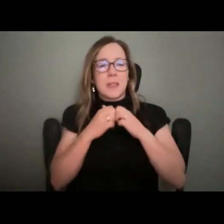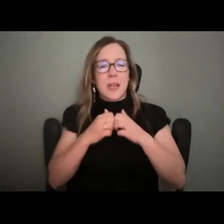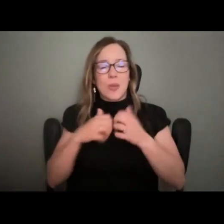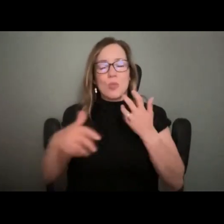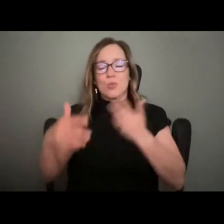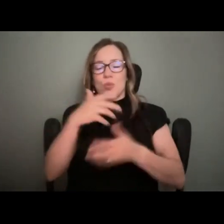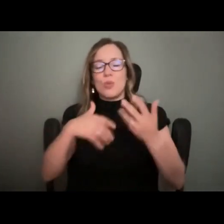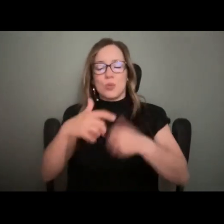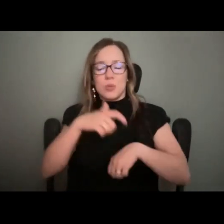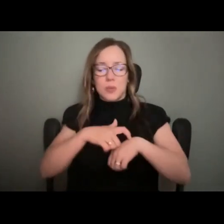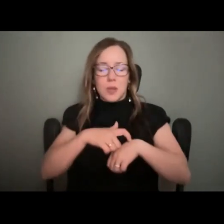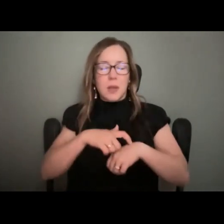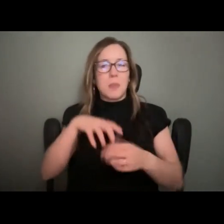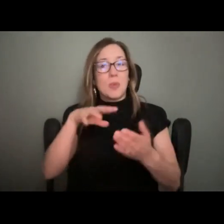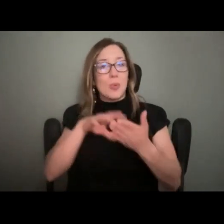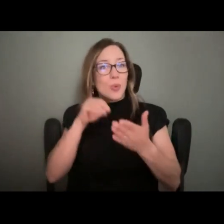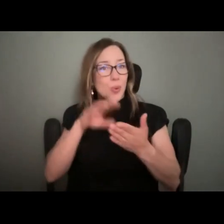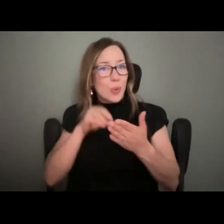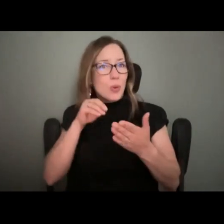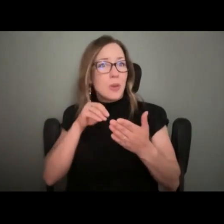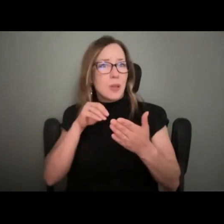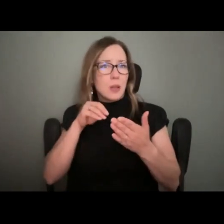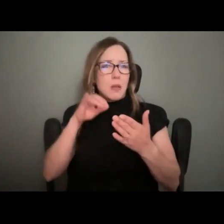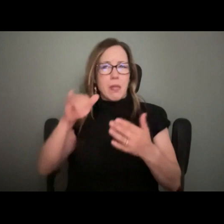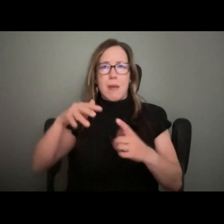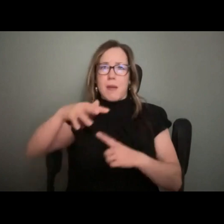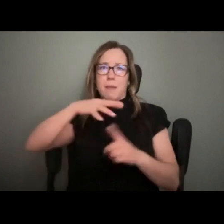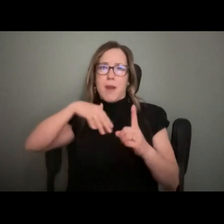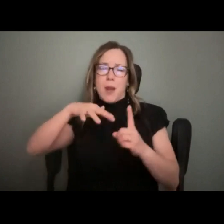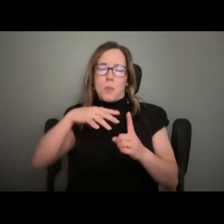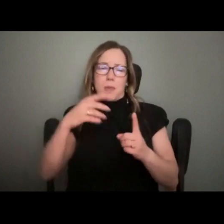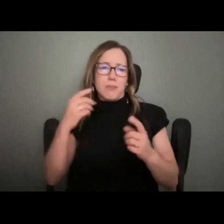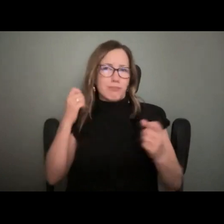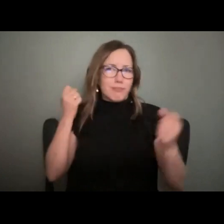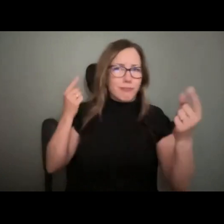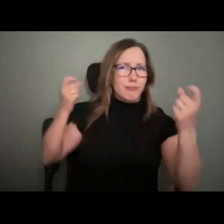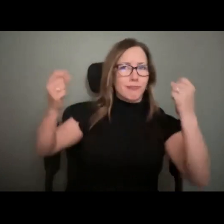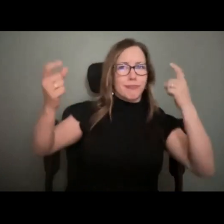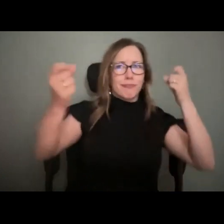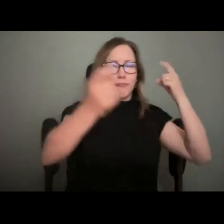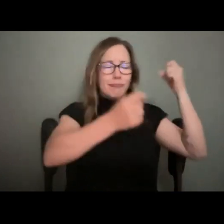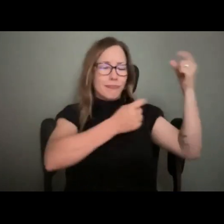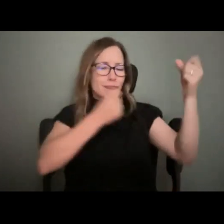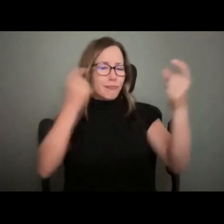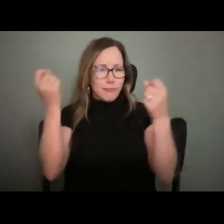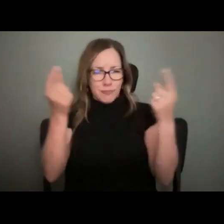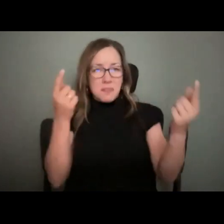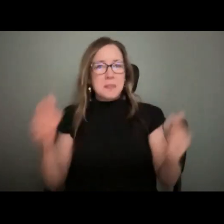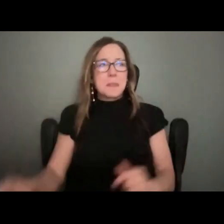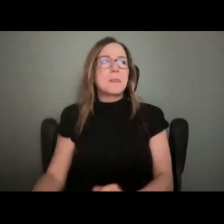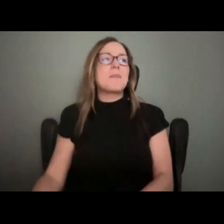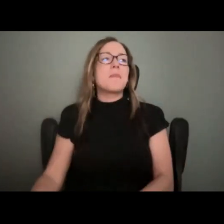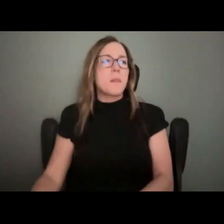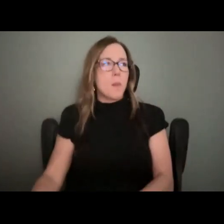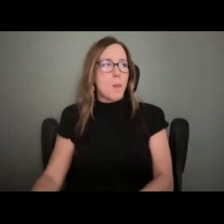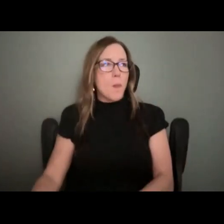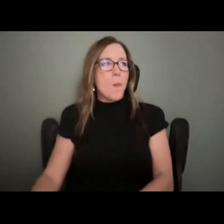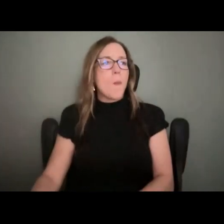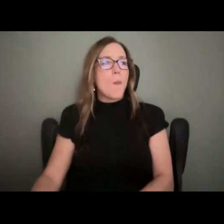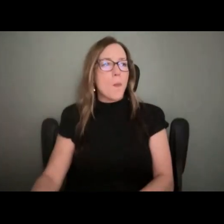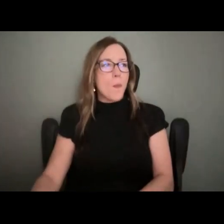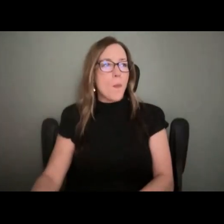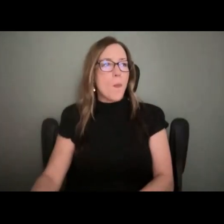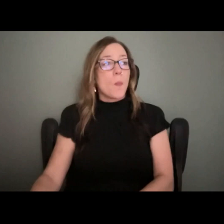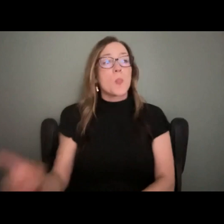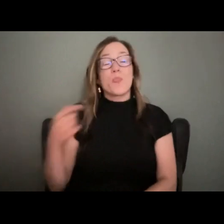time, some learning in an environment that's very understanding because everybody knows what's happening. We choose to do those